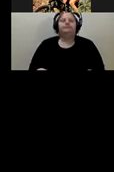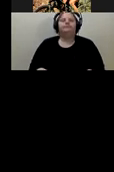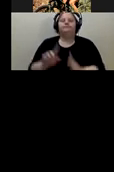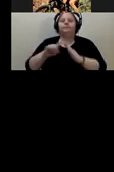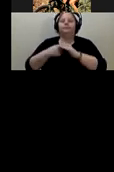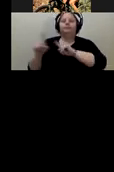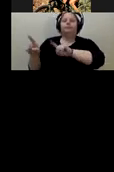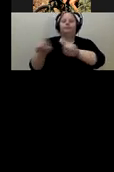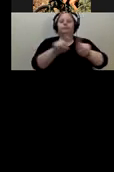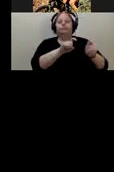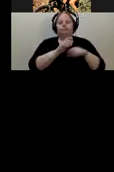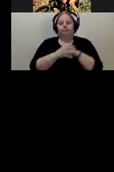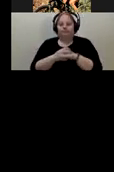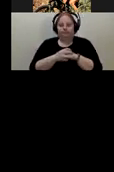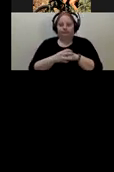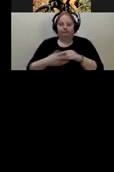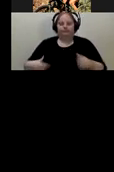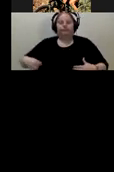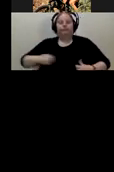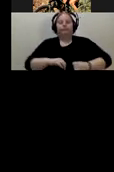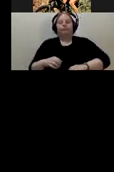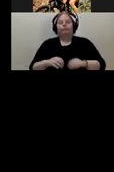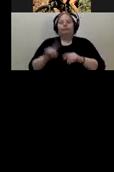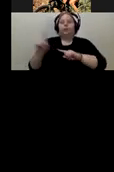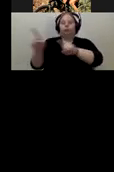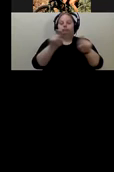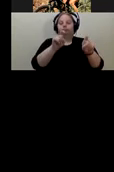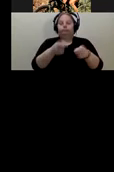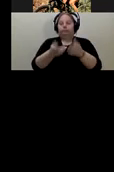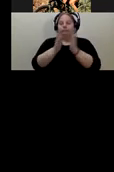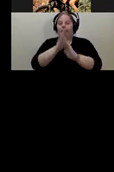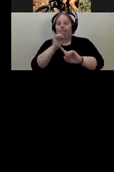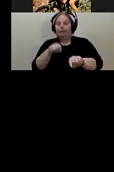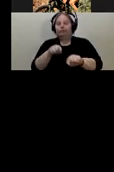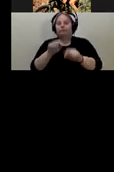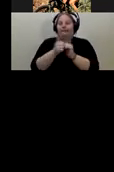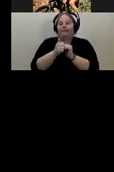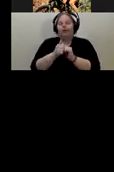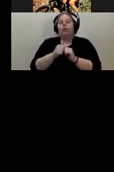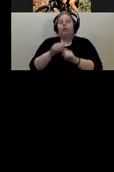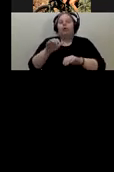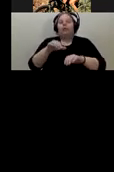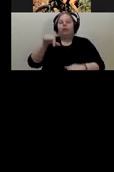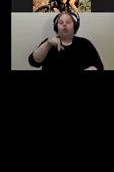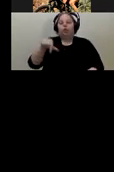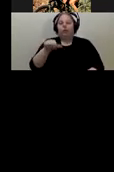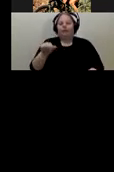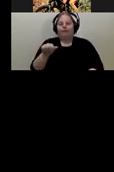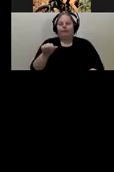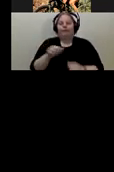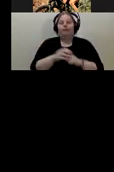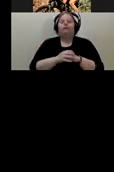little poll here. And you can answer your poll by putting in the Q&A,